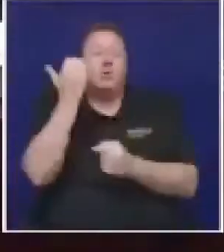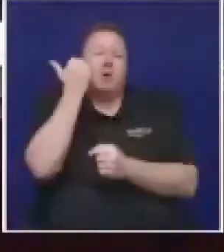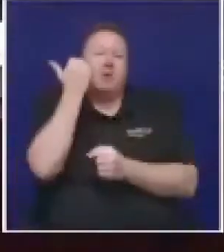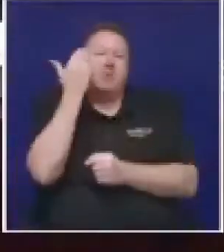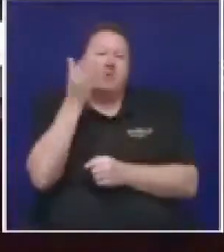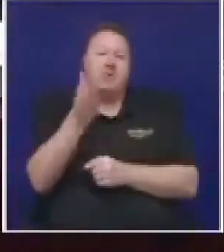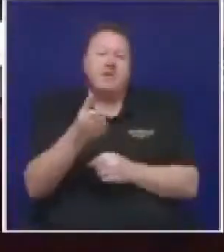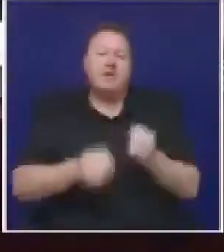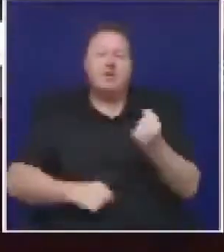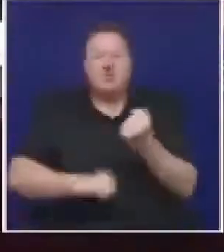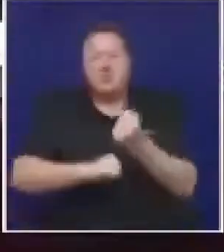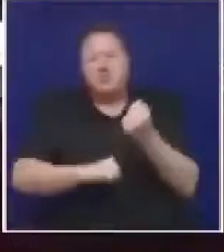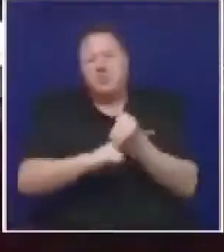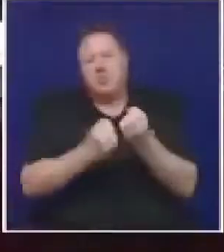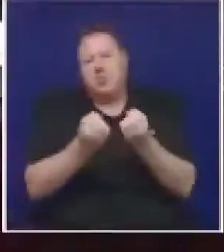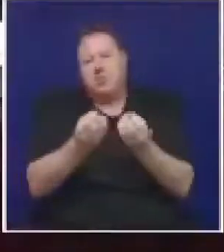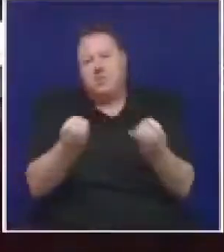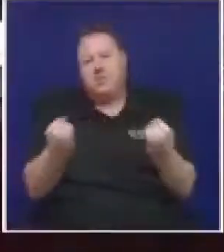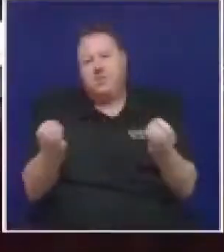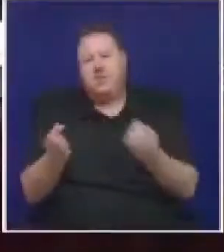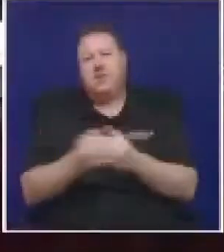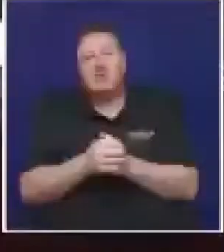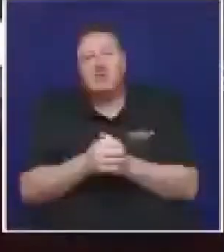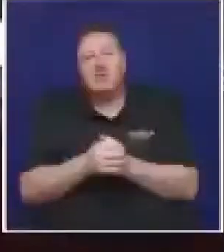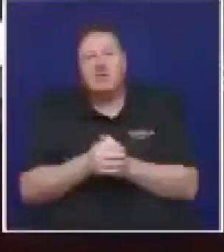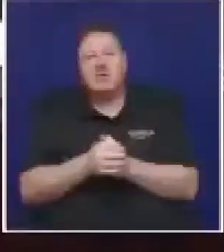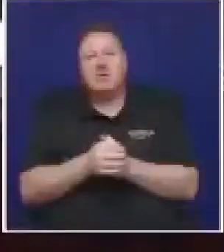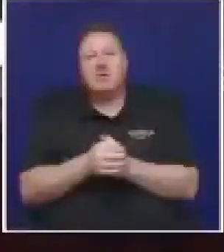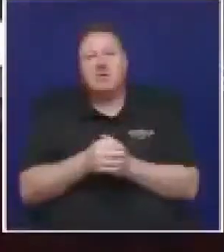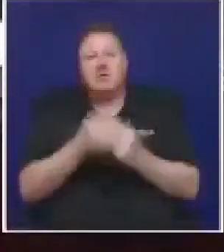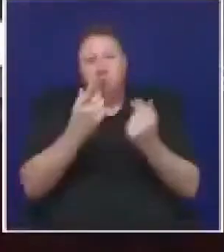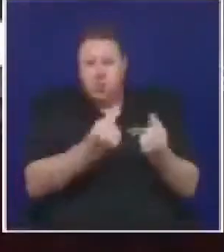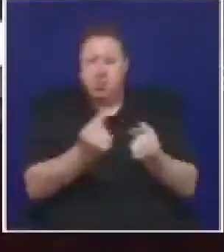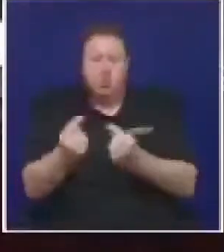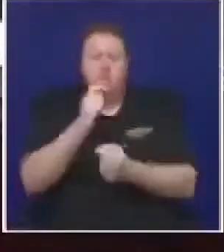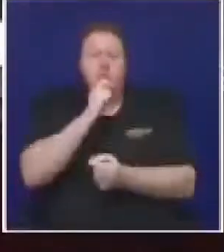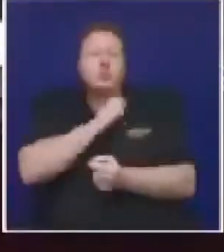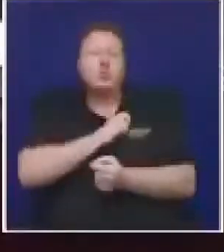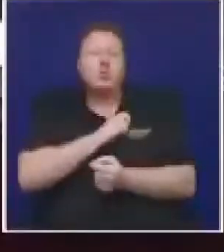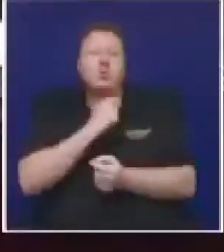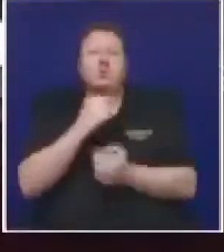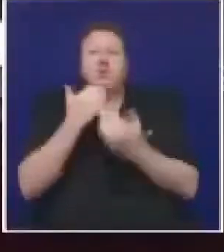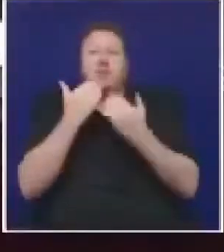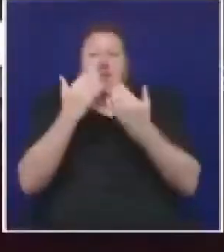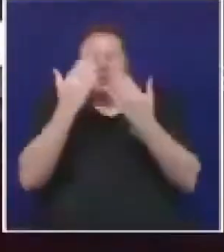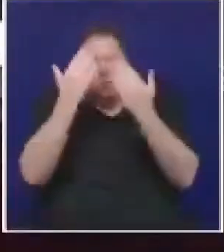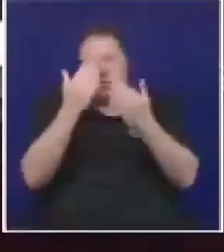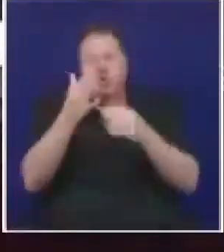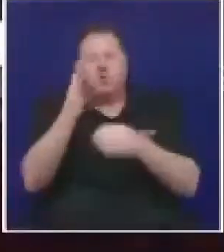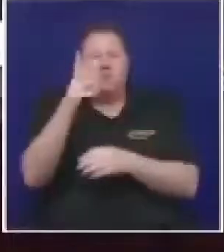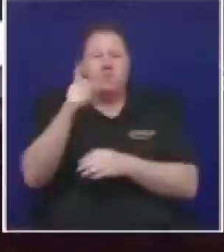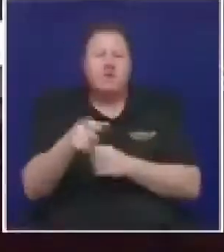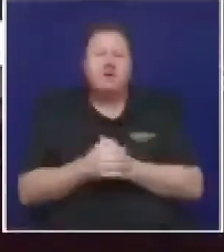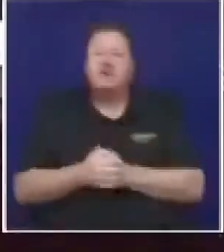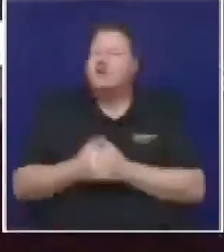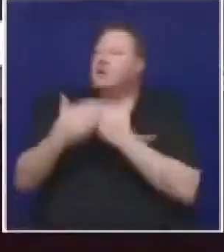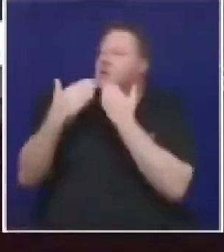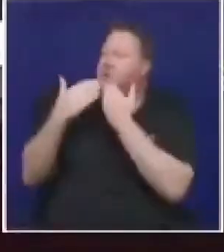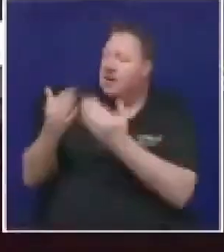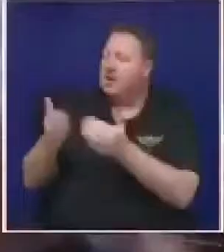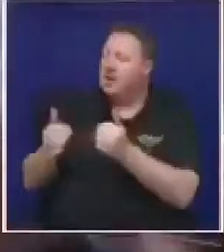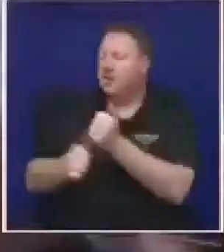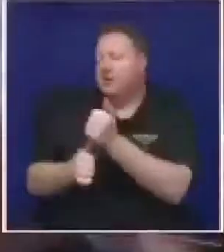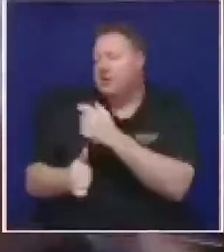and giving support. And I can assure you, we are doing it. Thank you, Honorable Speaker. Thank you,